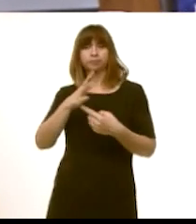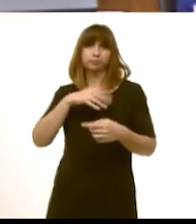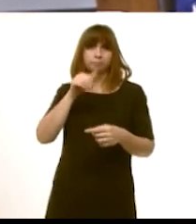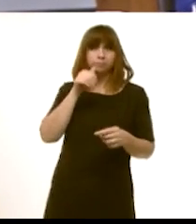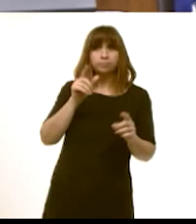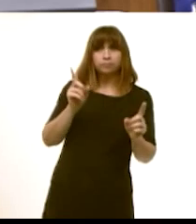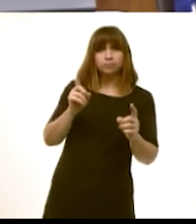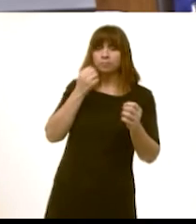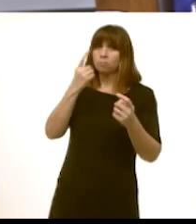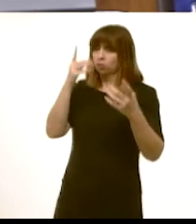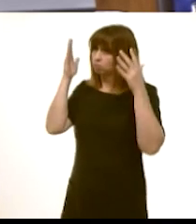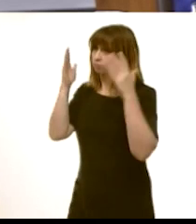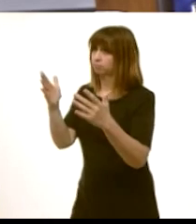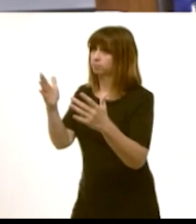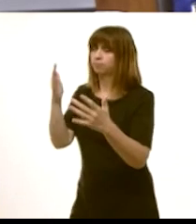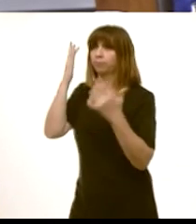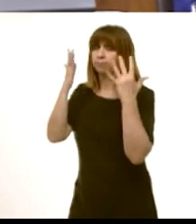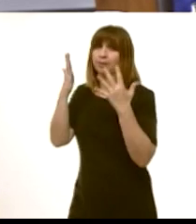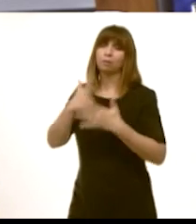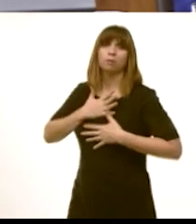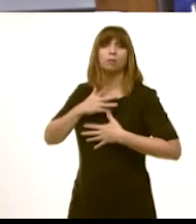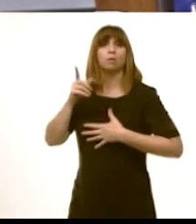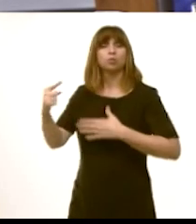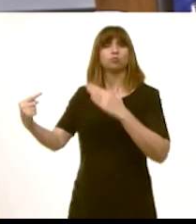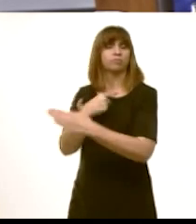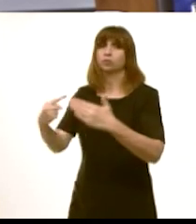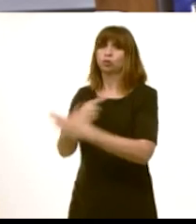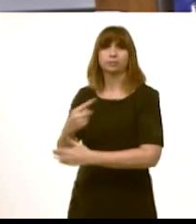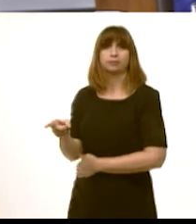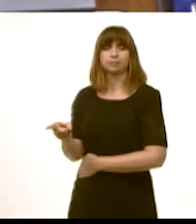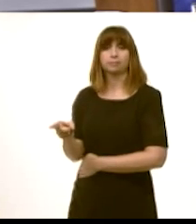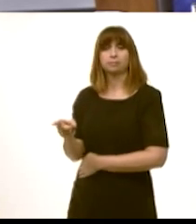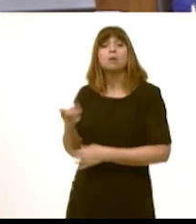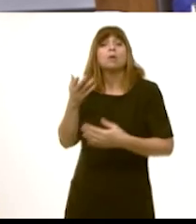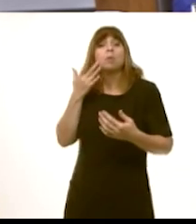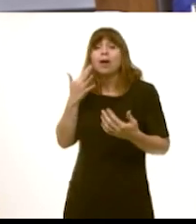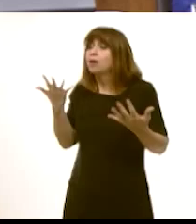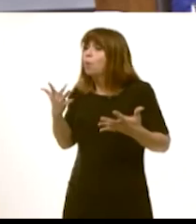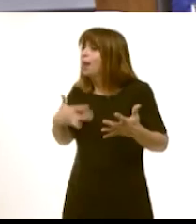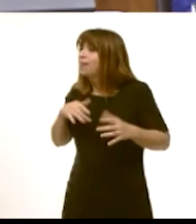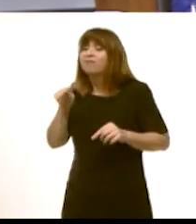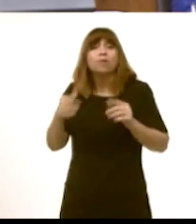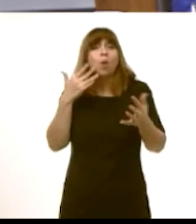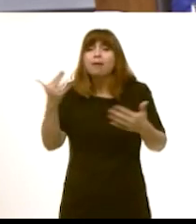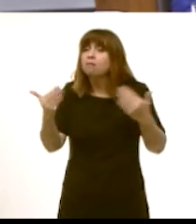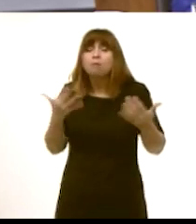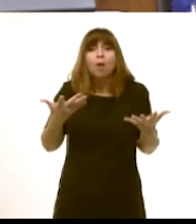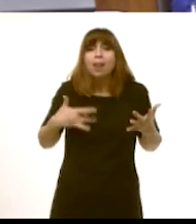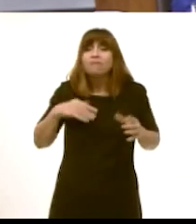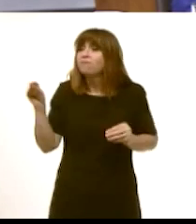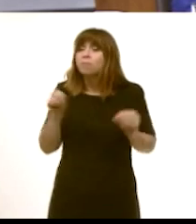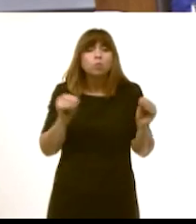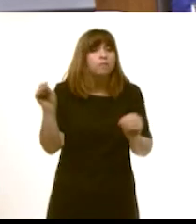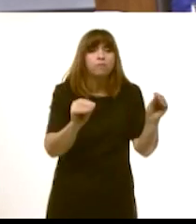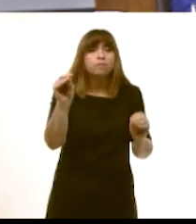refugees uppermost in our minds, so I'm not able to reveal exactly when and where they will be arriving. Another member will know